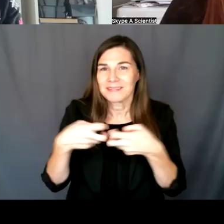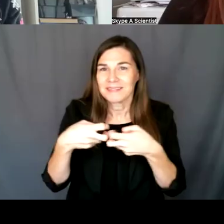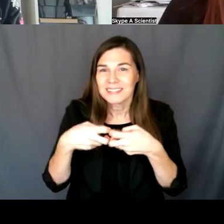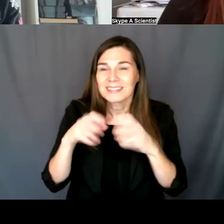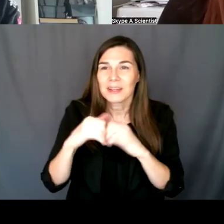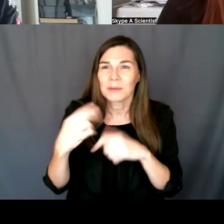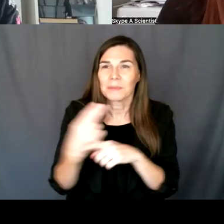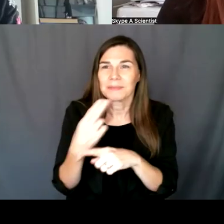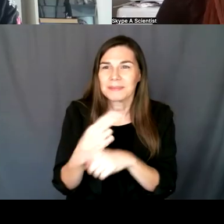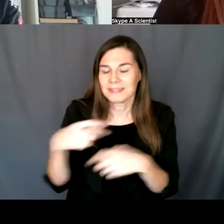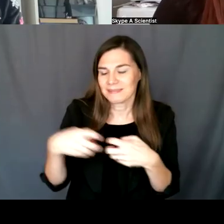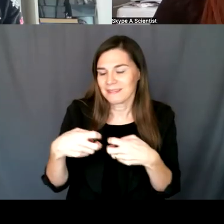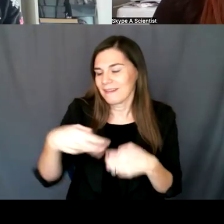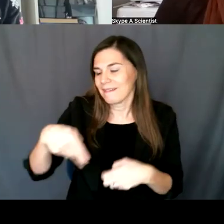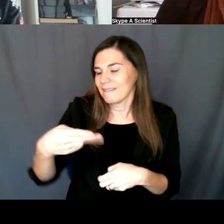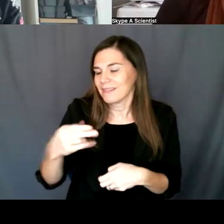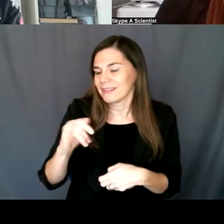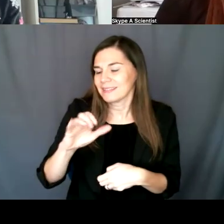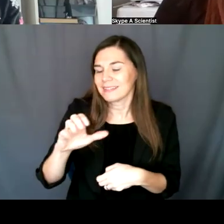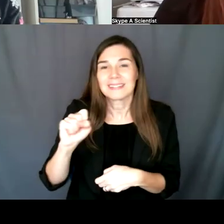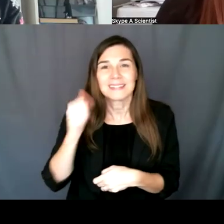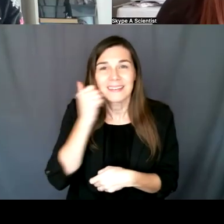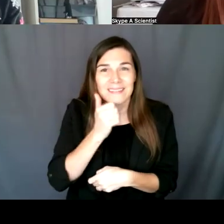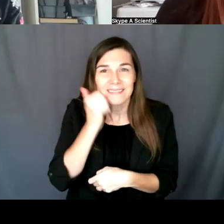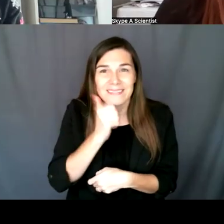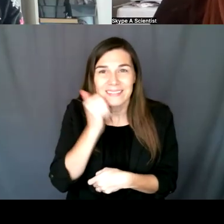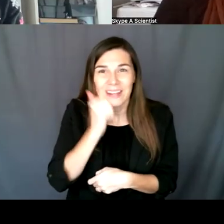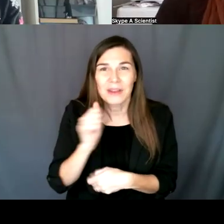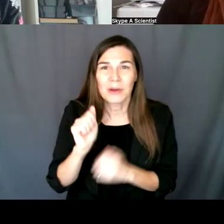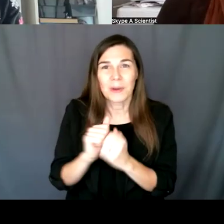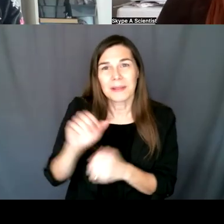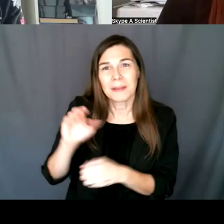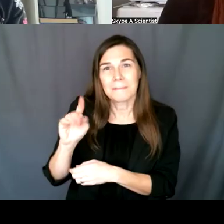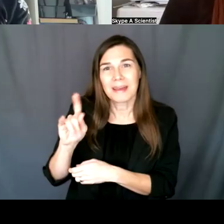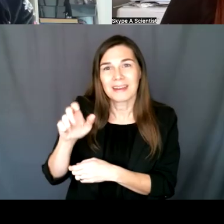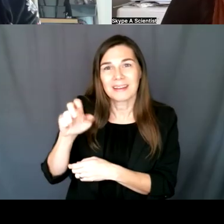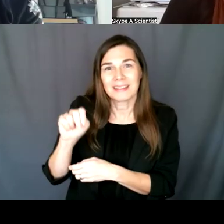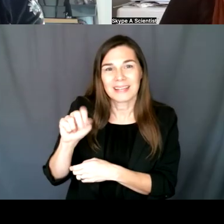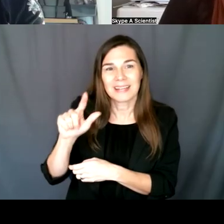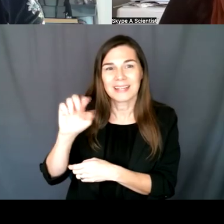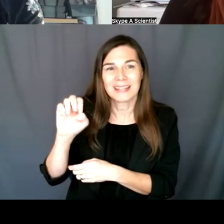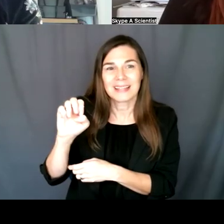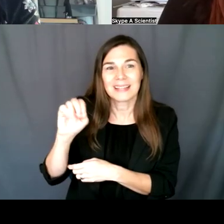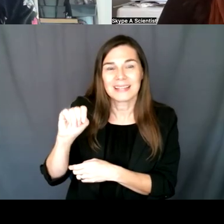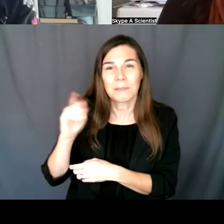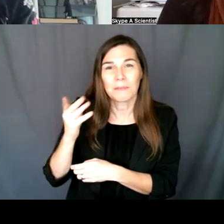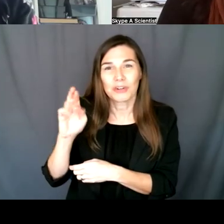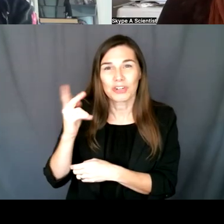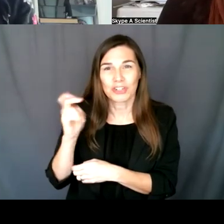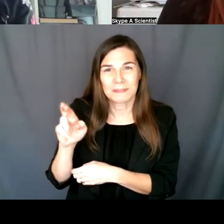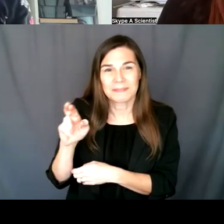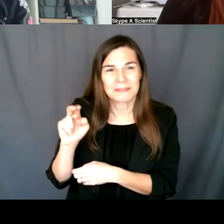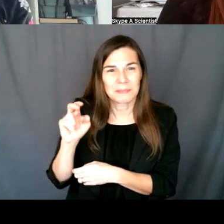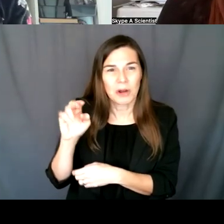day with physicist and science communicator, Madelyn Leembruggen. So thanks for joining us, Madelyn. Yeah, I'm